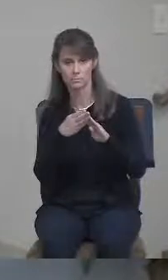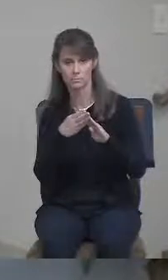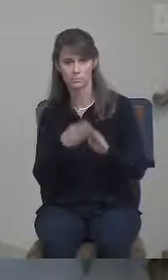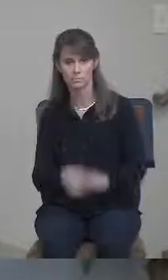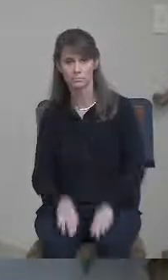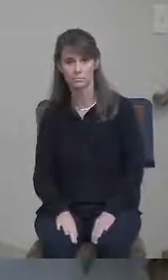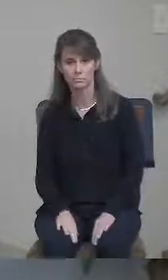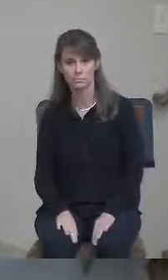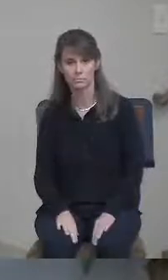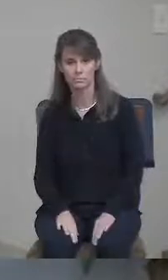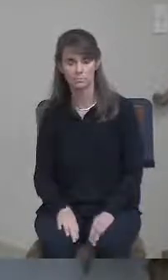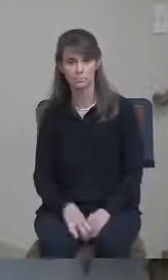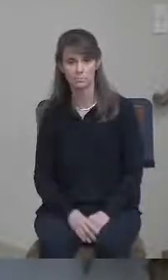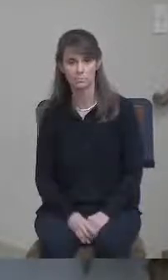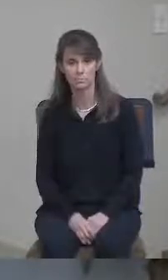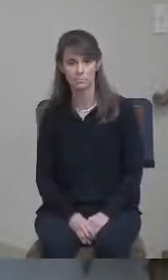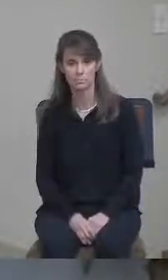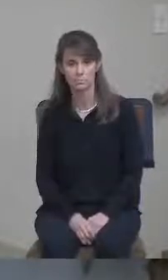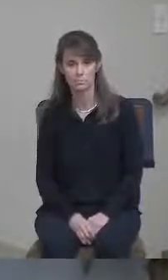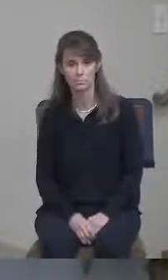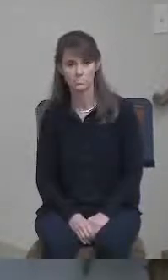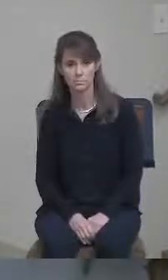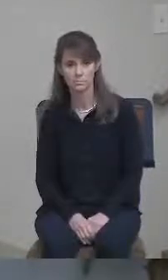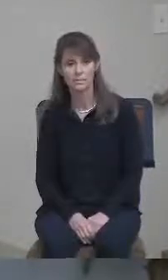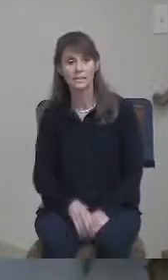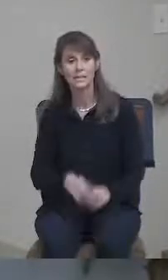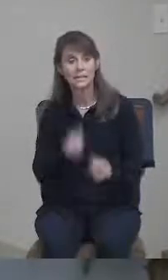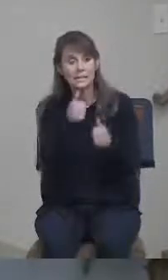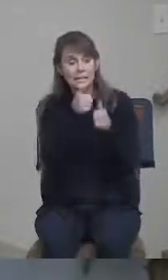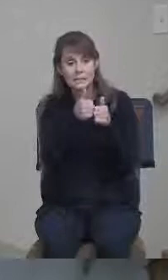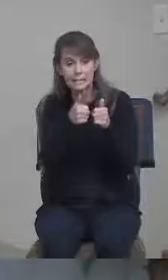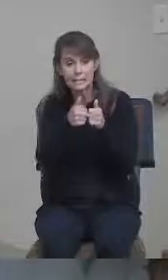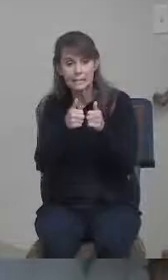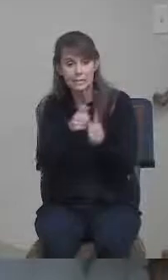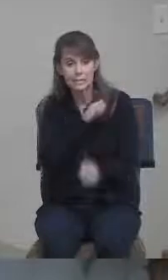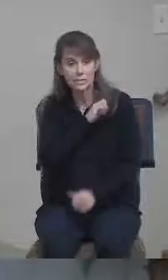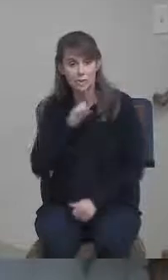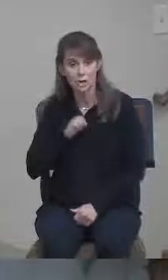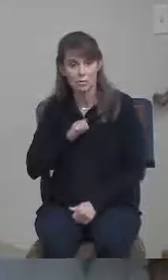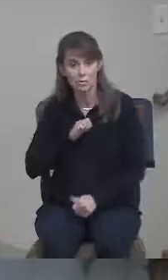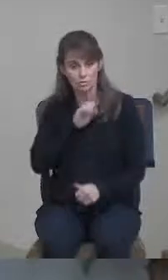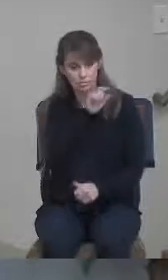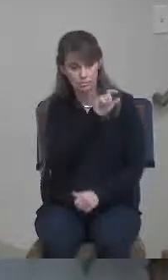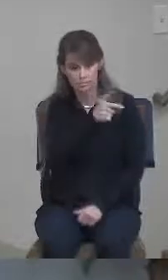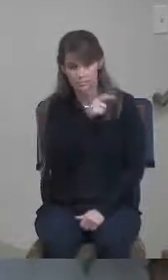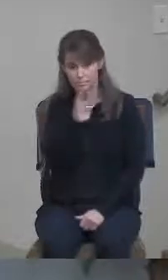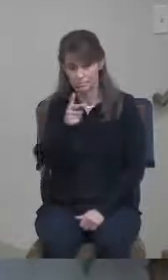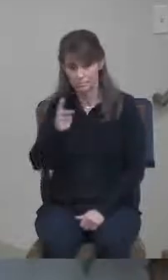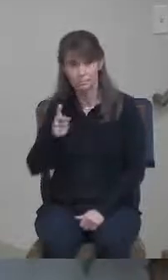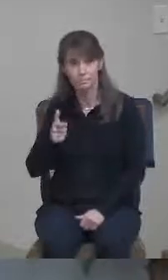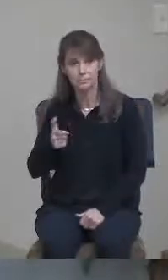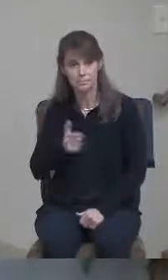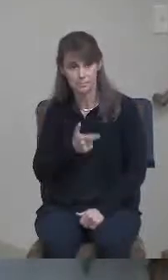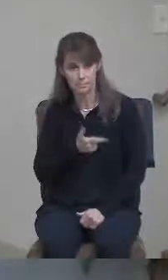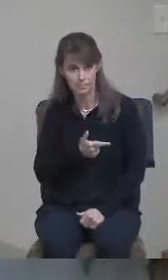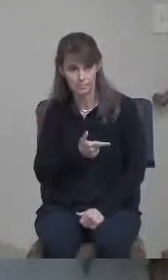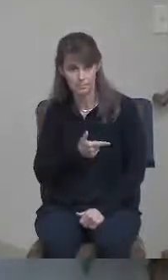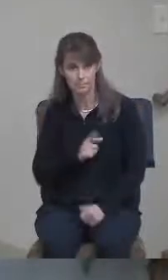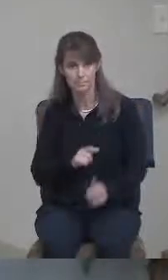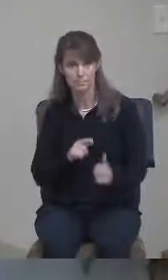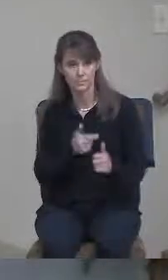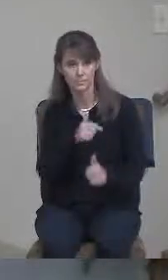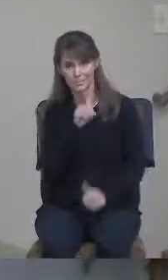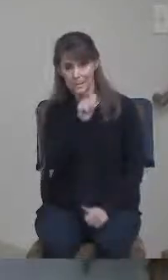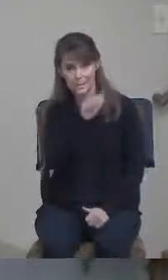that, though, alphabetically. Each elder takes a turn. We move through the alphabet, and then we